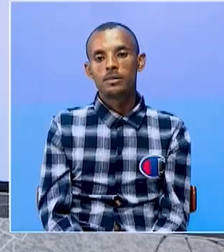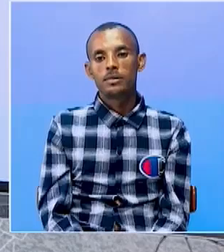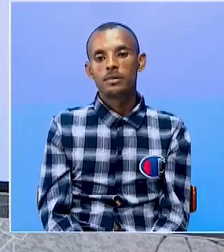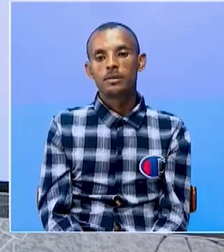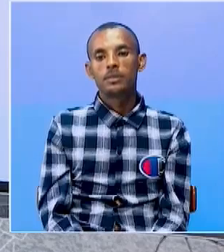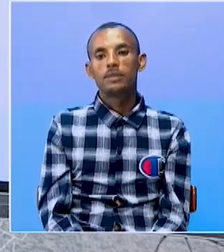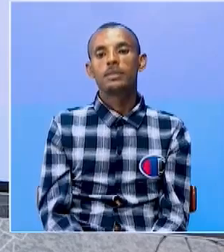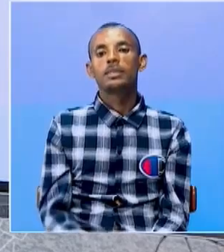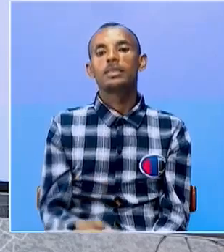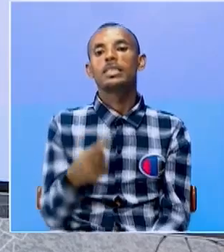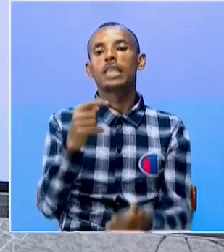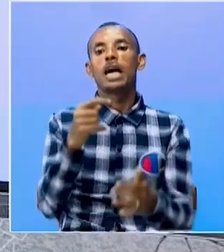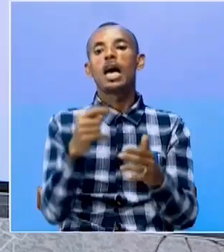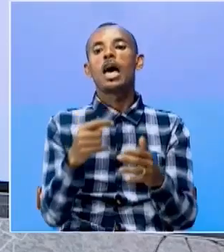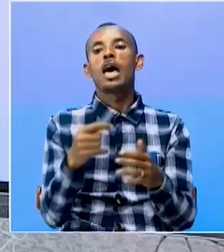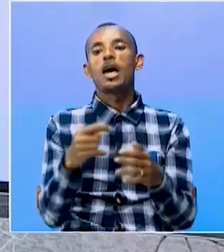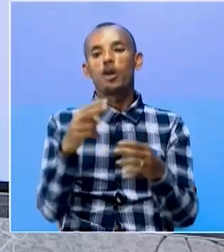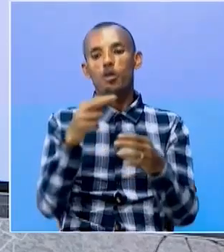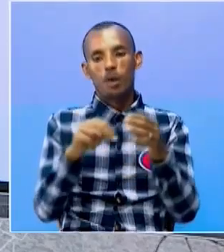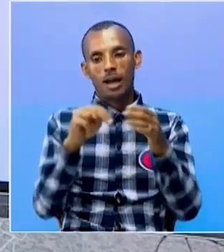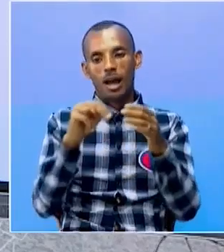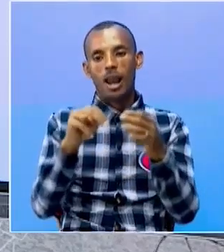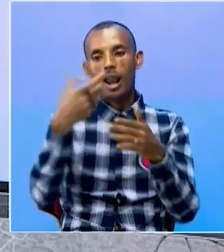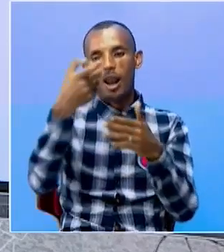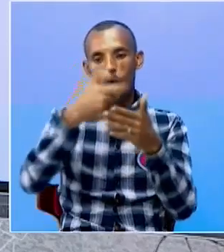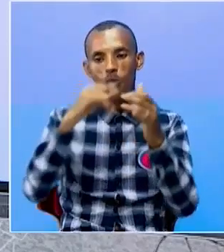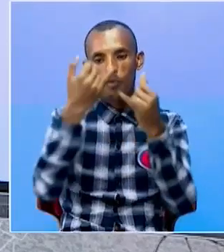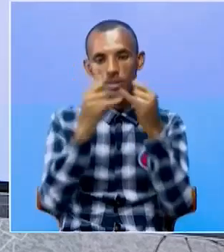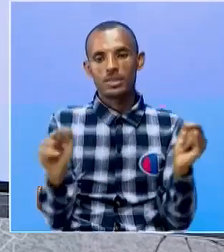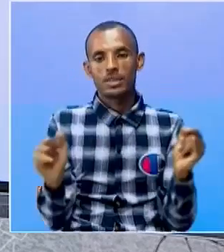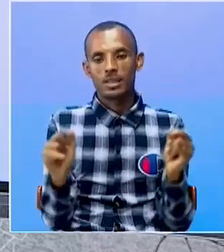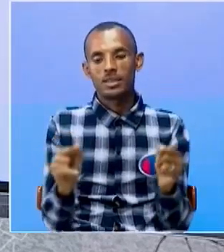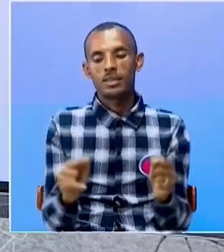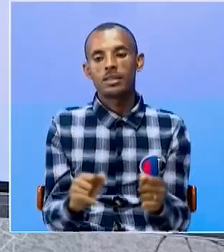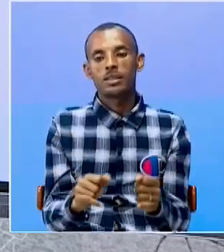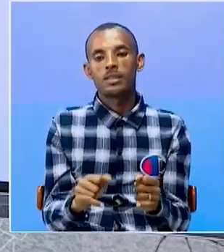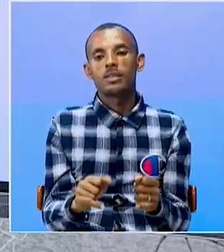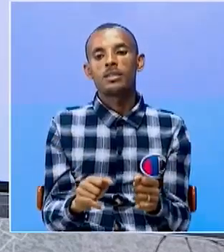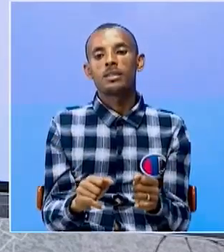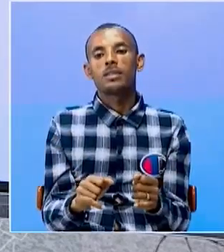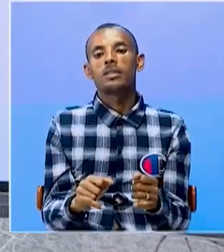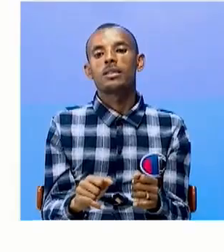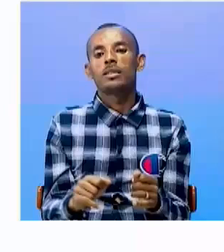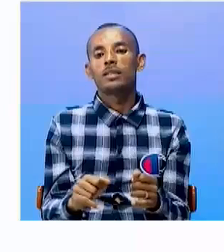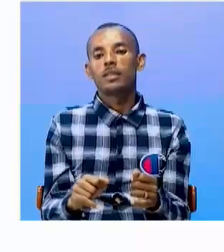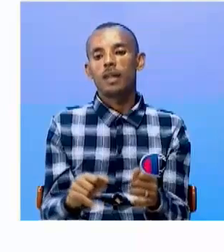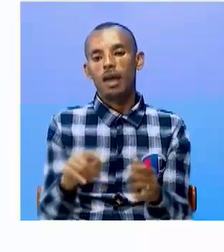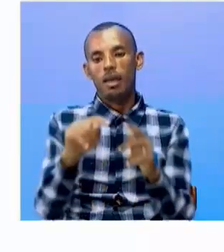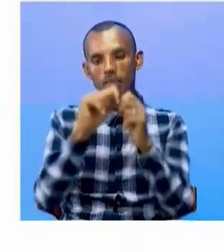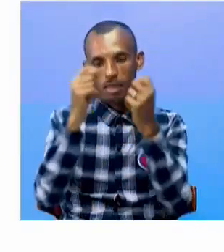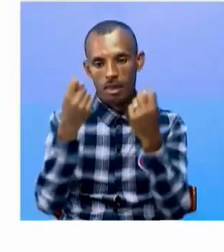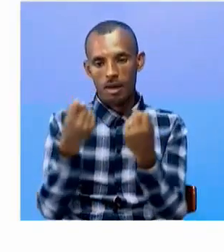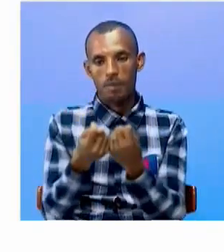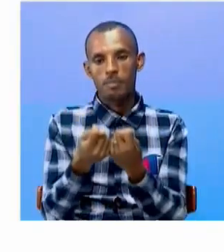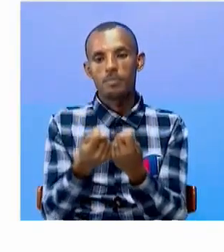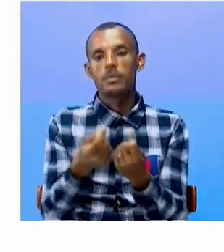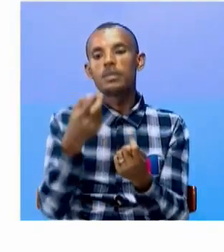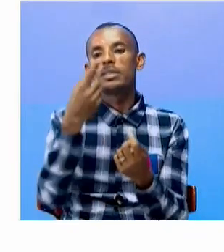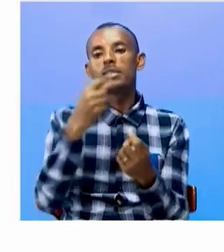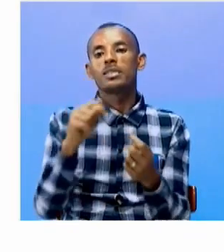the numerical coefficient, the numerical factor of a term,